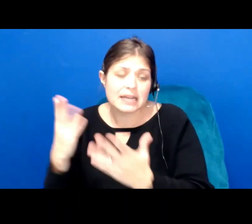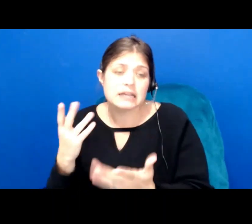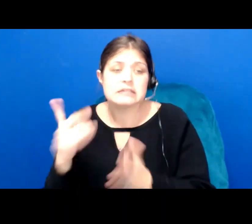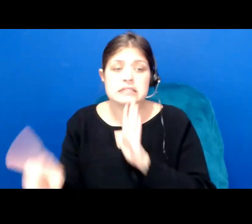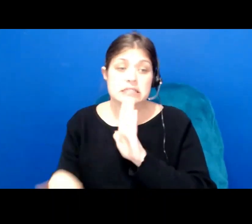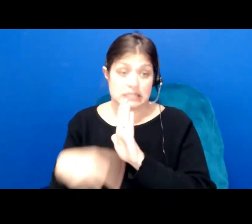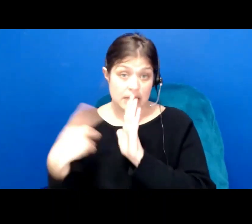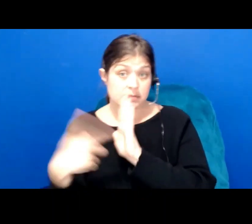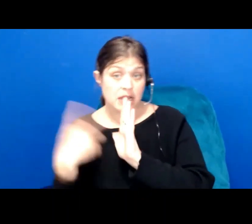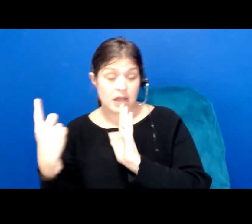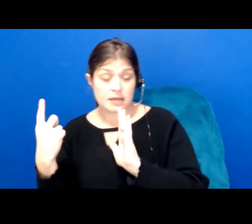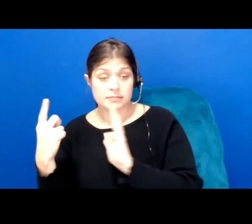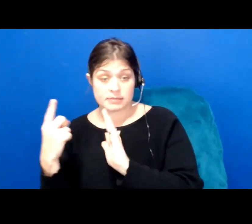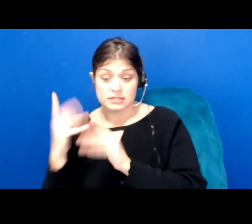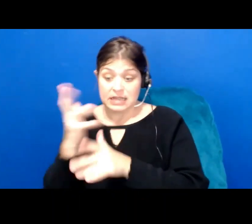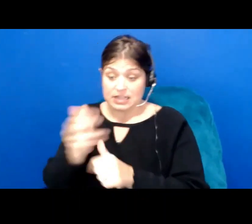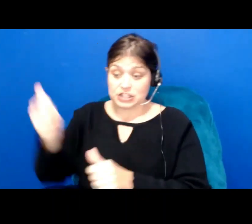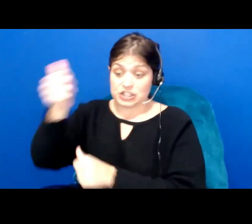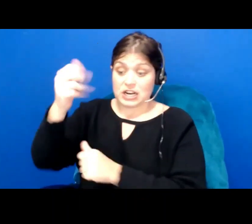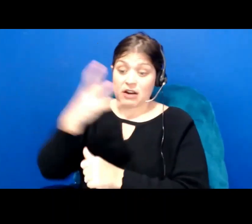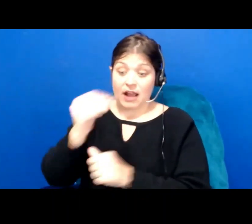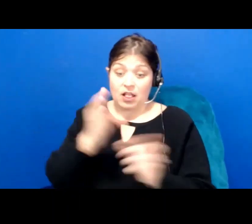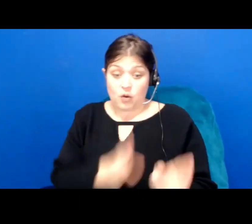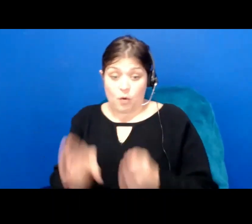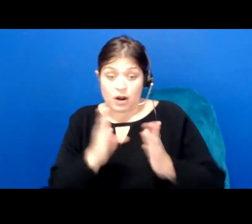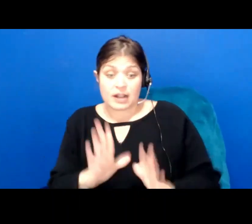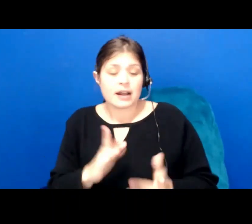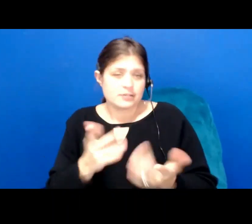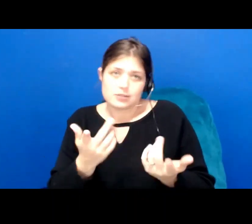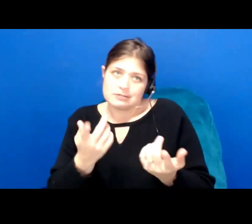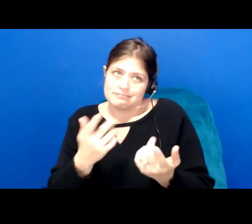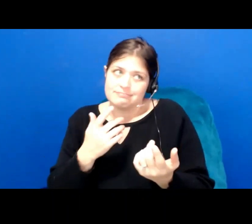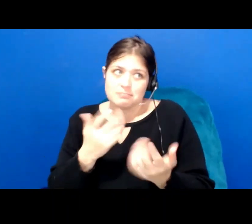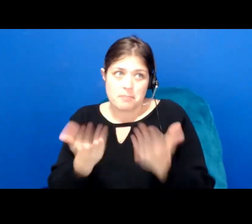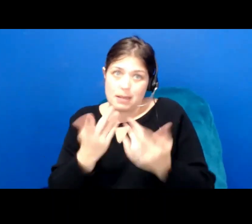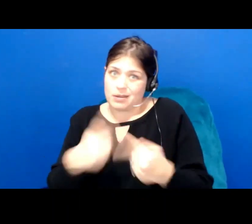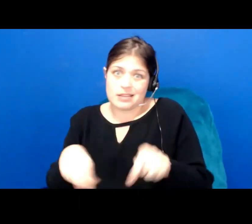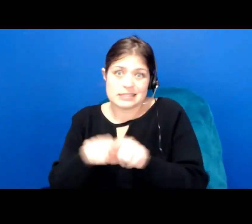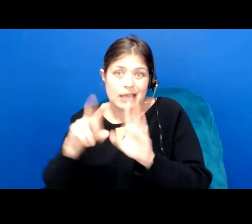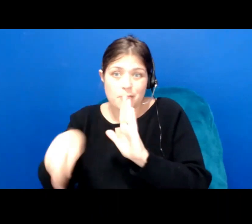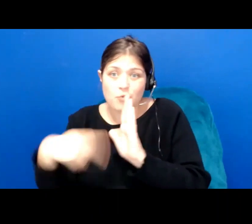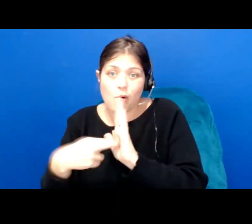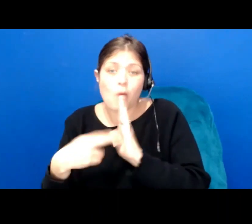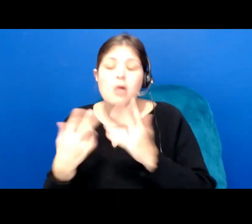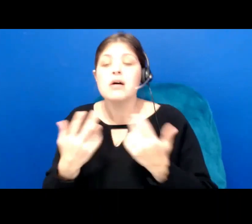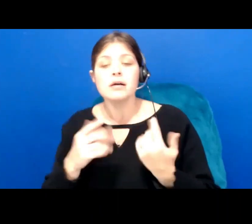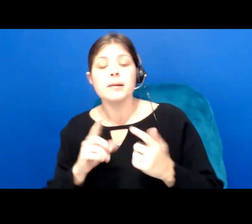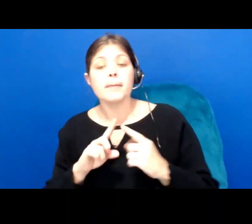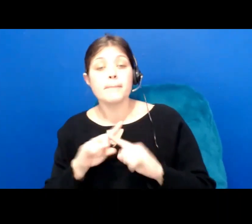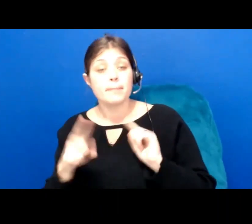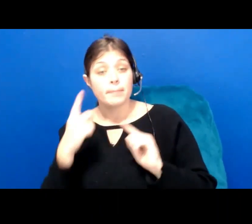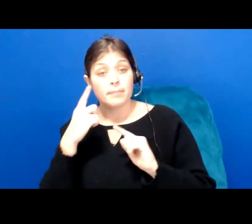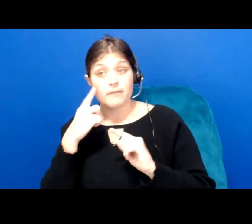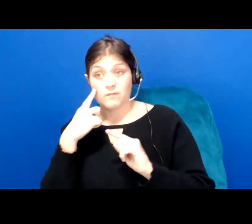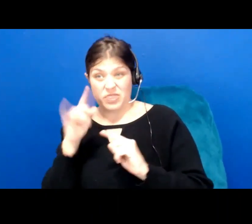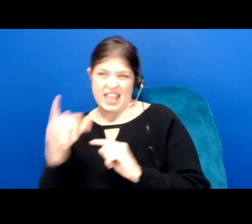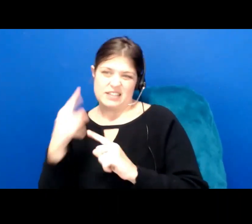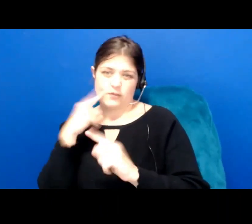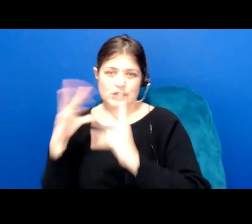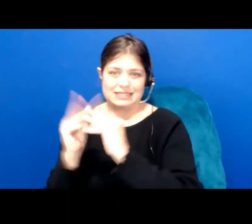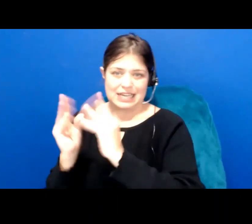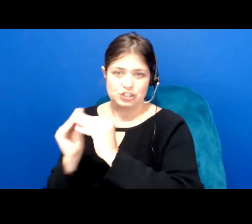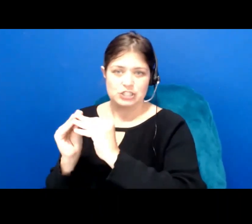chair and the organizer are one in the same in a session submission, but in a paper submission when the chair